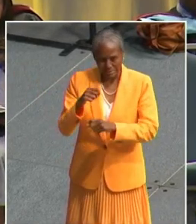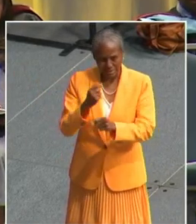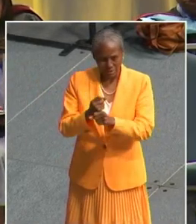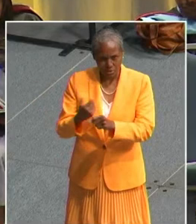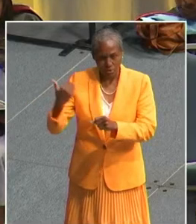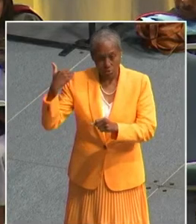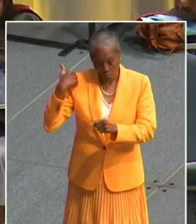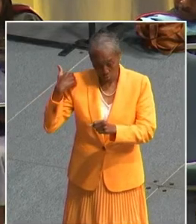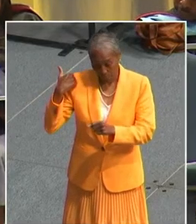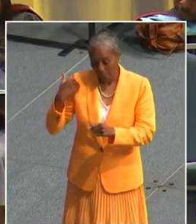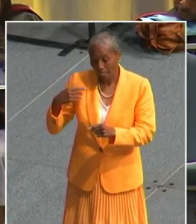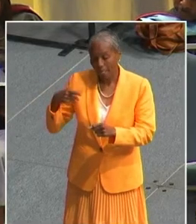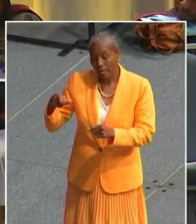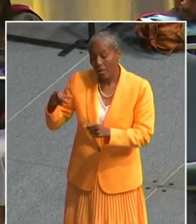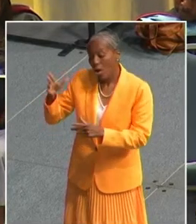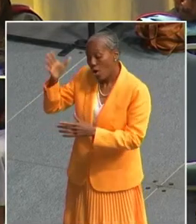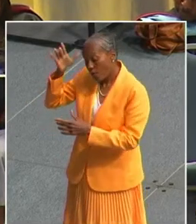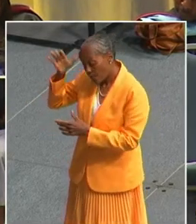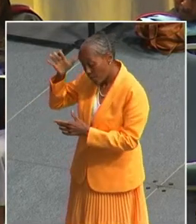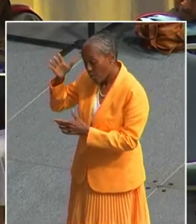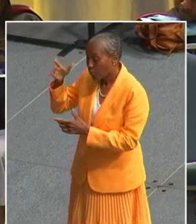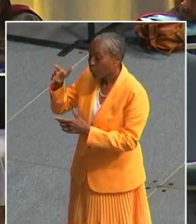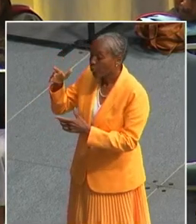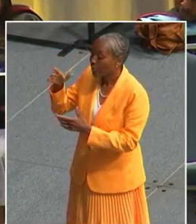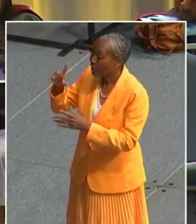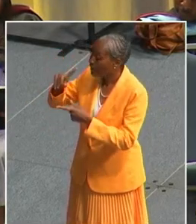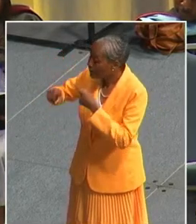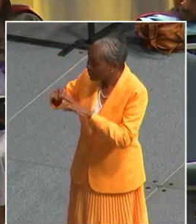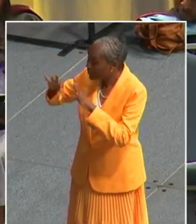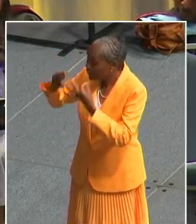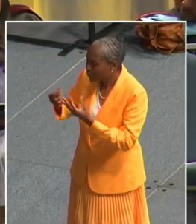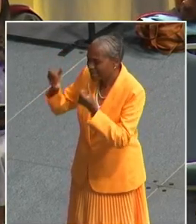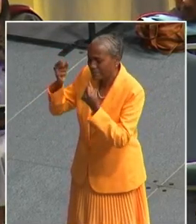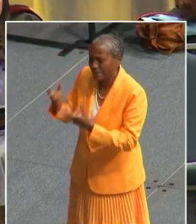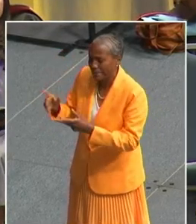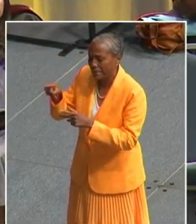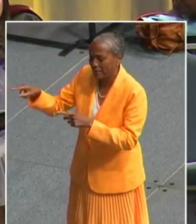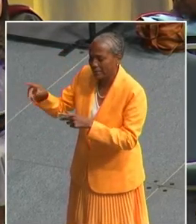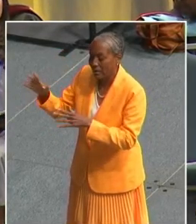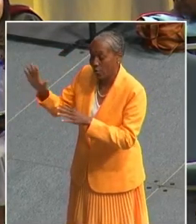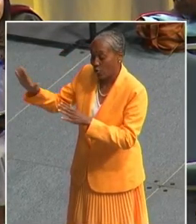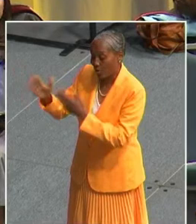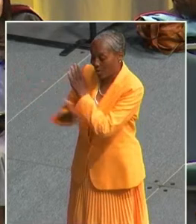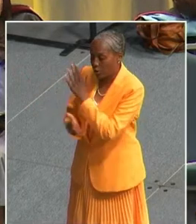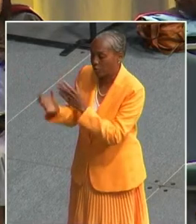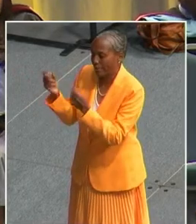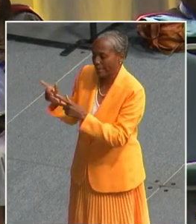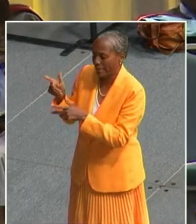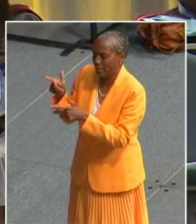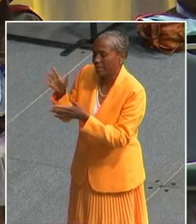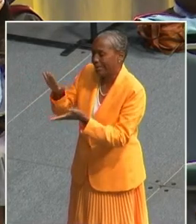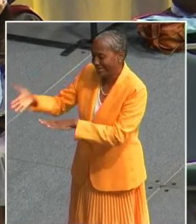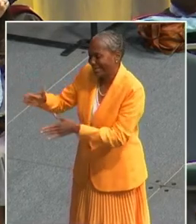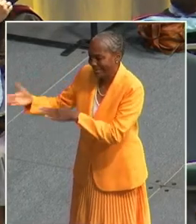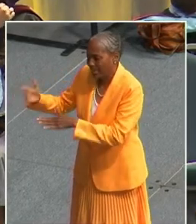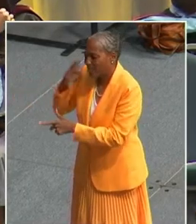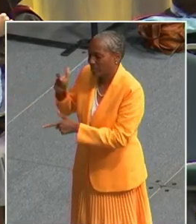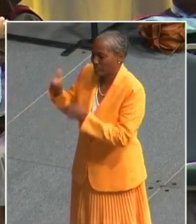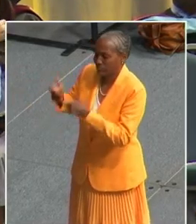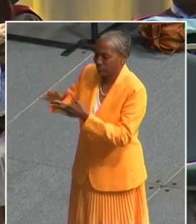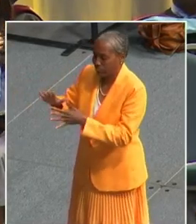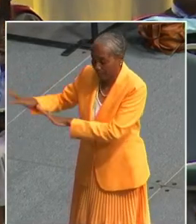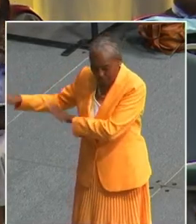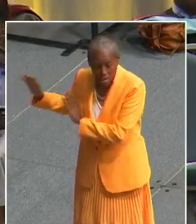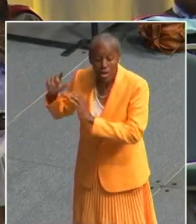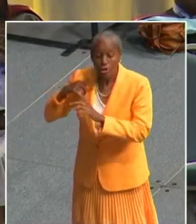After crime took the lives of her father and many family friends and family members, she overcame language barriers, graduated high school at the